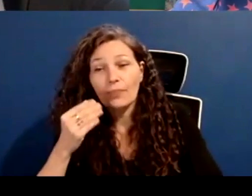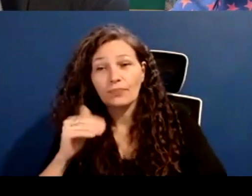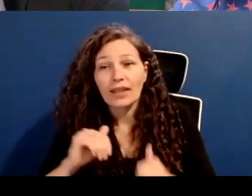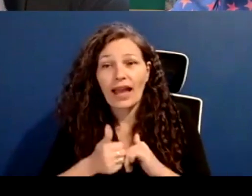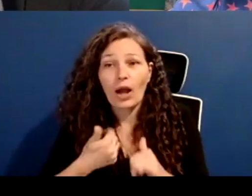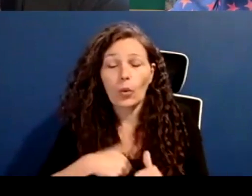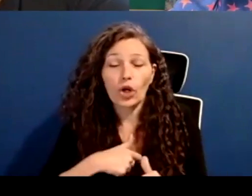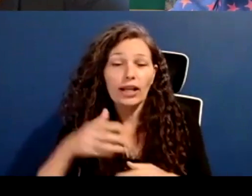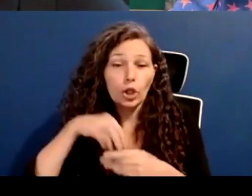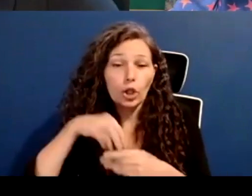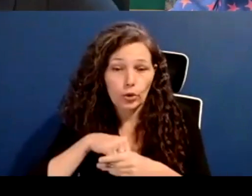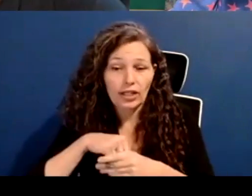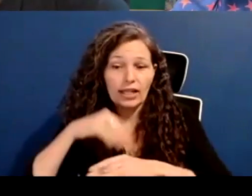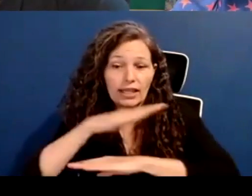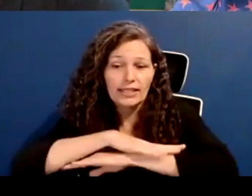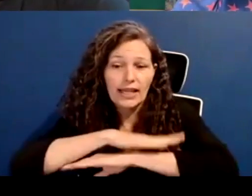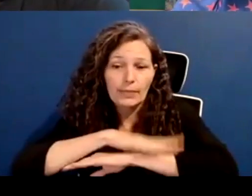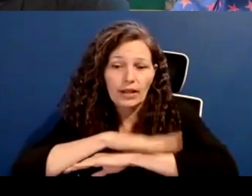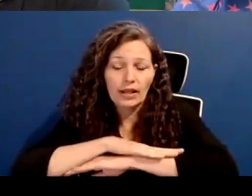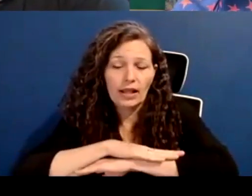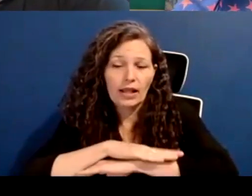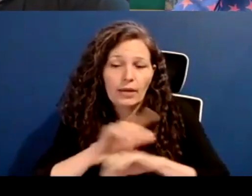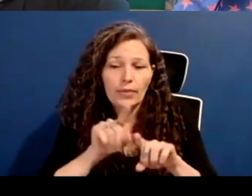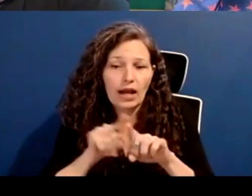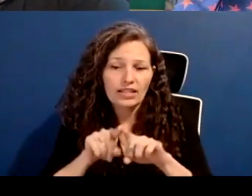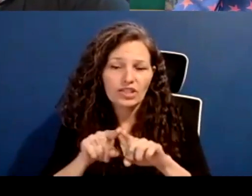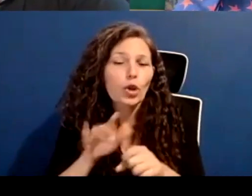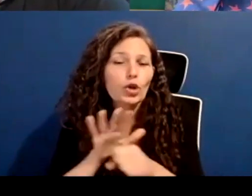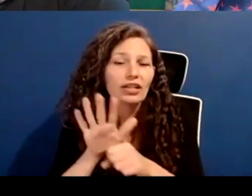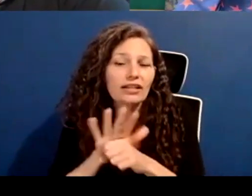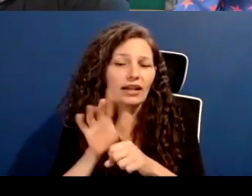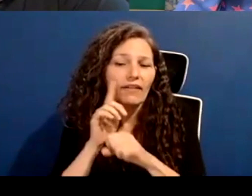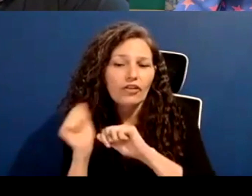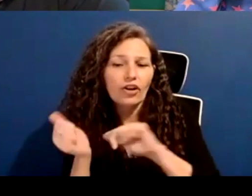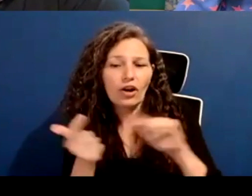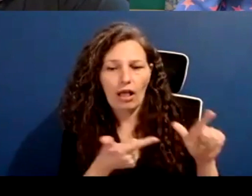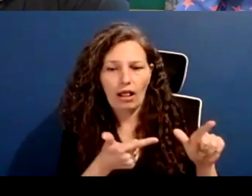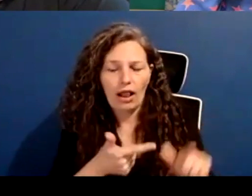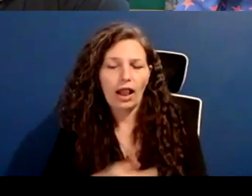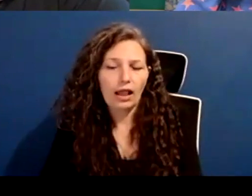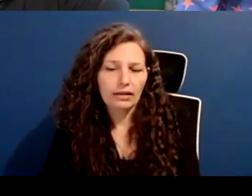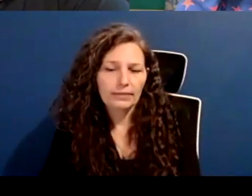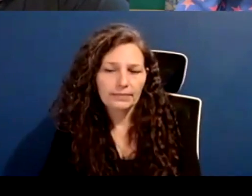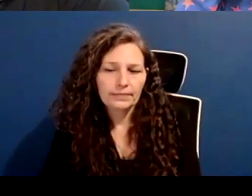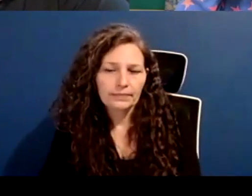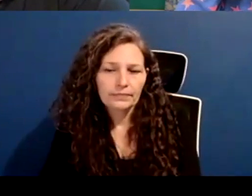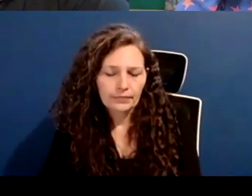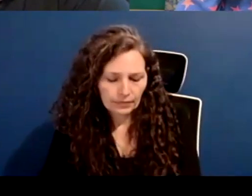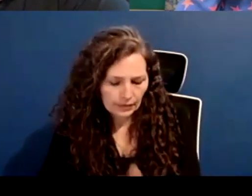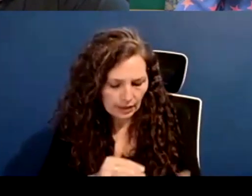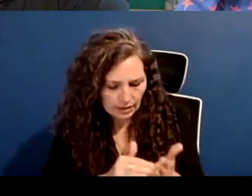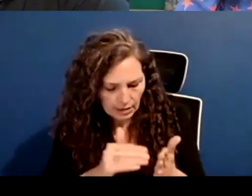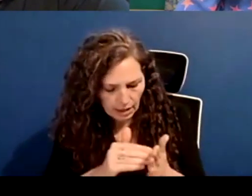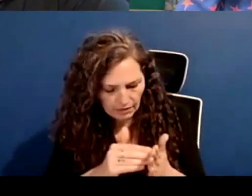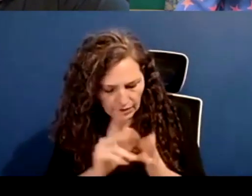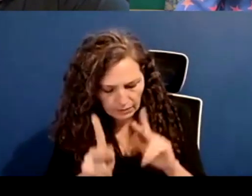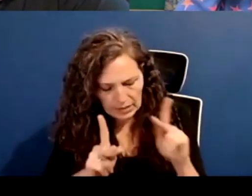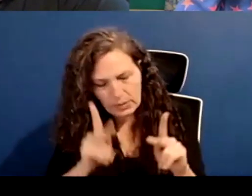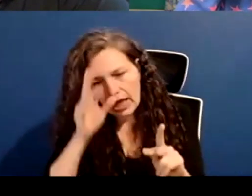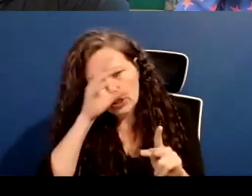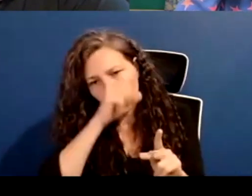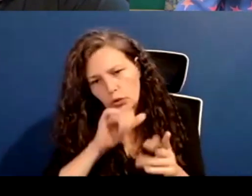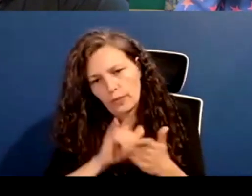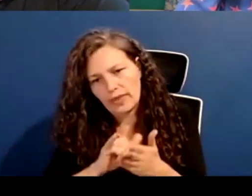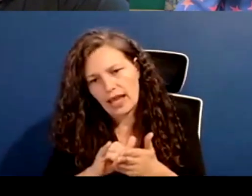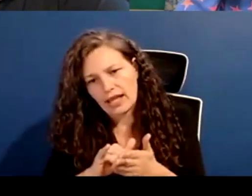table, but how there's enough for everyone when we are. Because I think that's so often the assumption that if we make